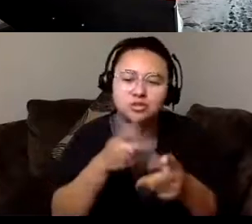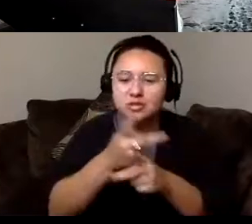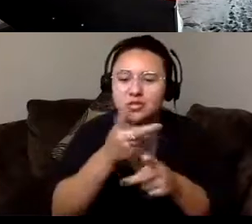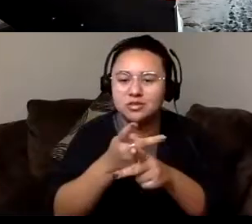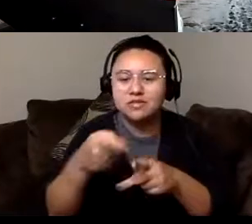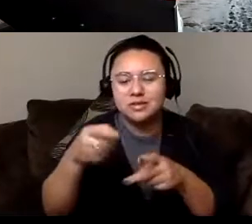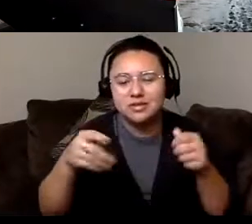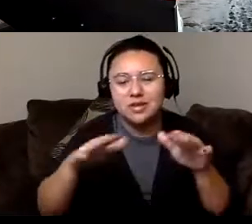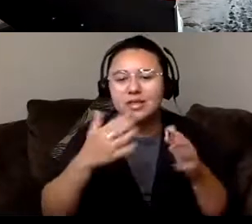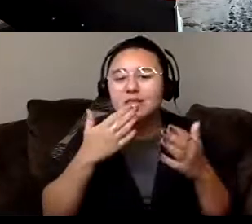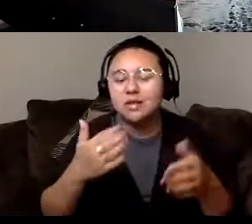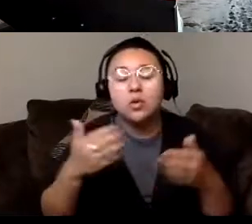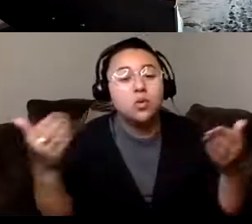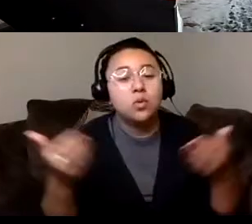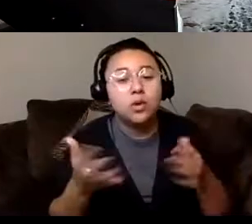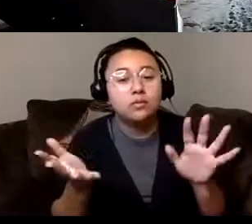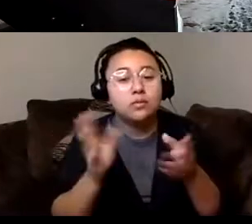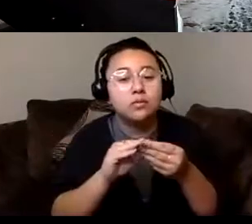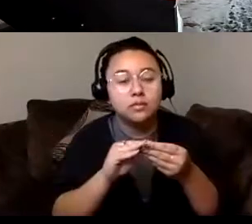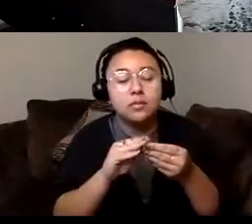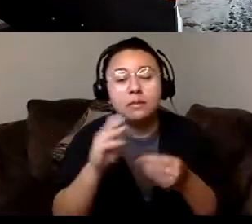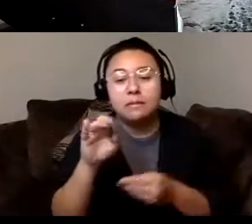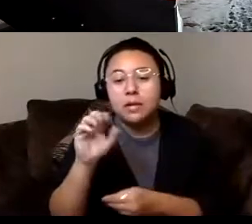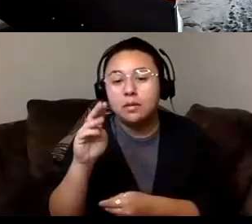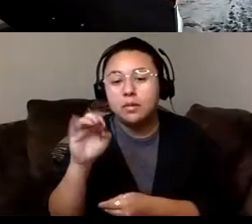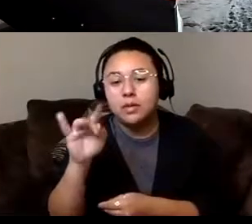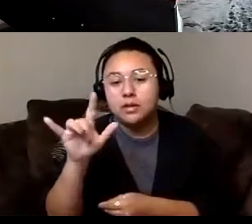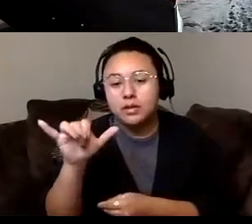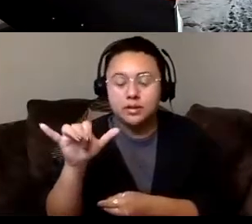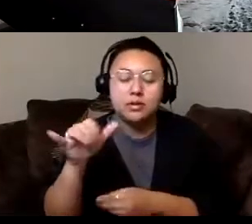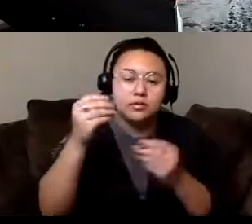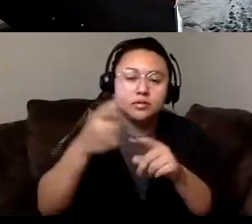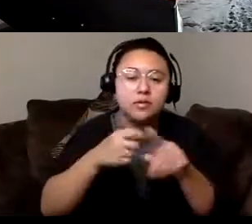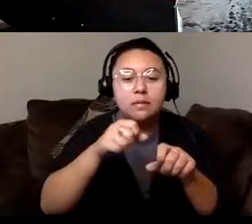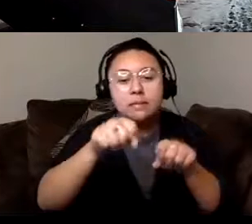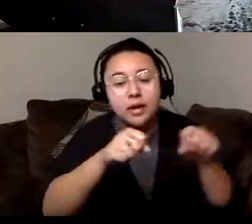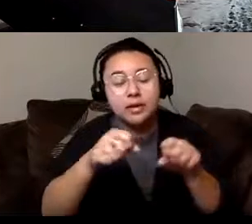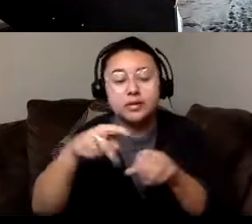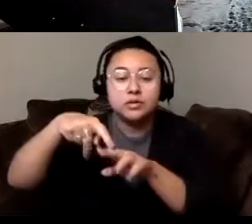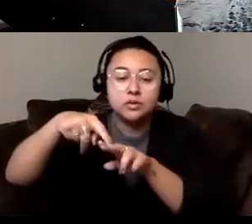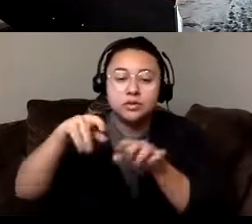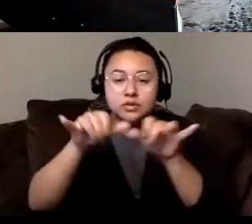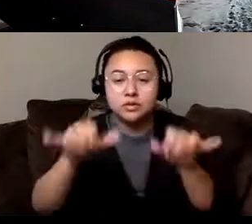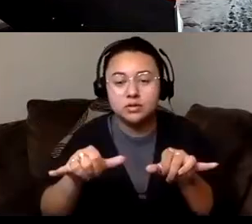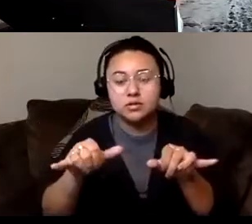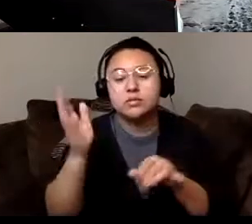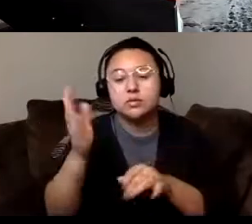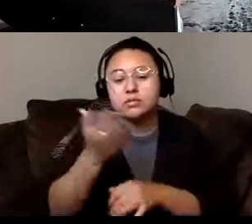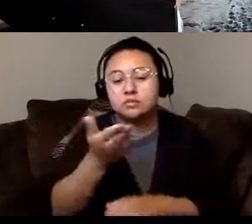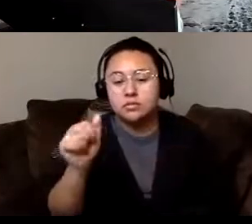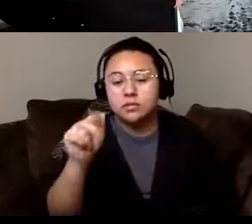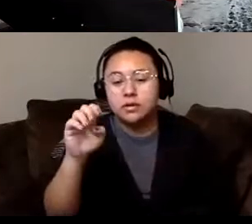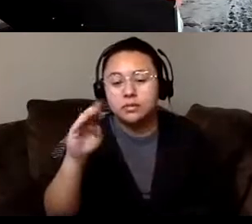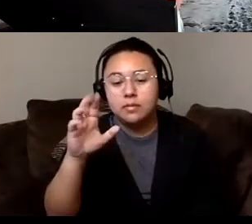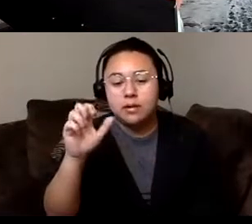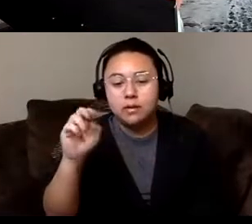Thank you. Welcome to Comprehensive Micromobility, Data from Bike and Scooter Systems. Your presenters for the session are Ann Brown, Joel